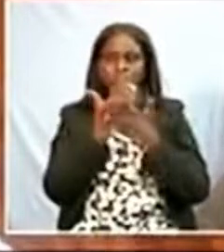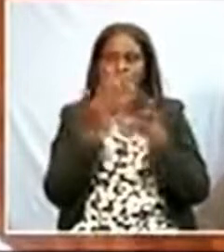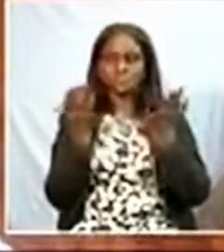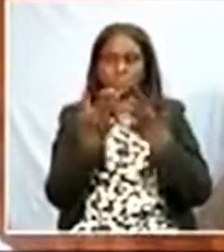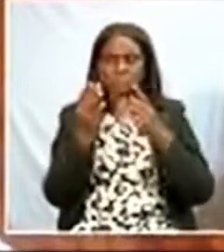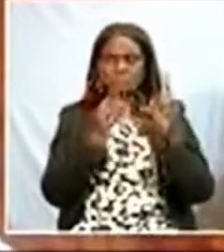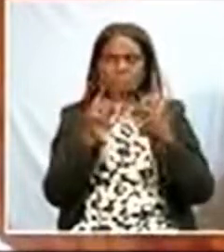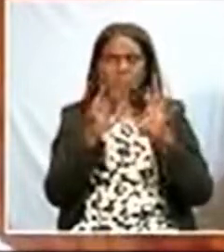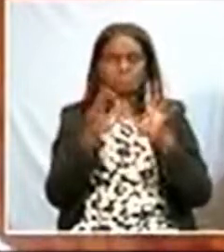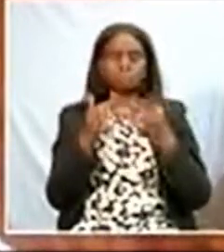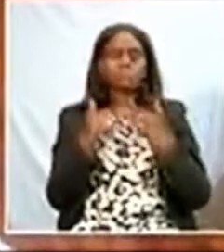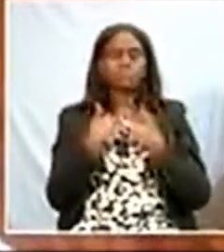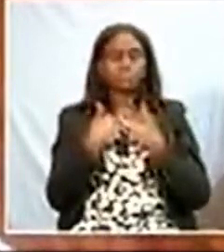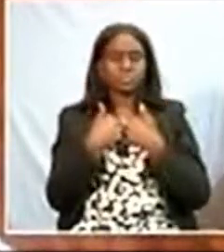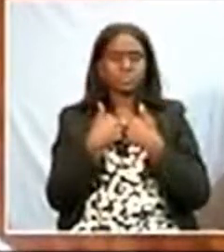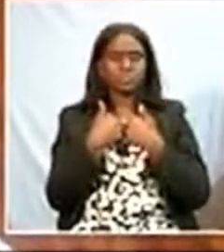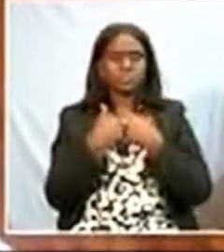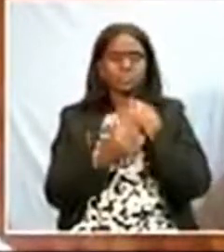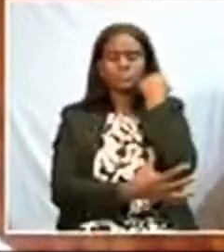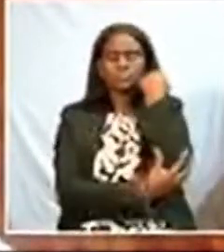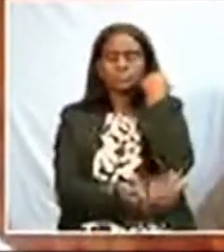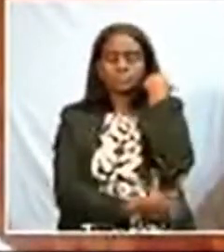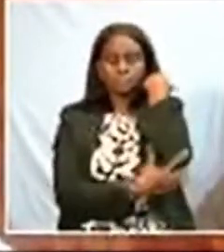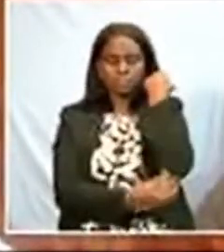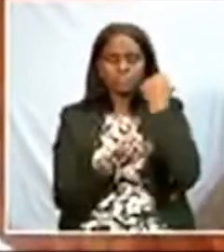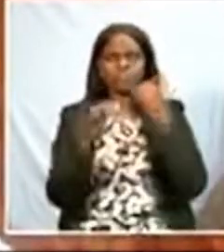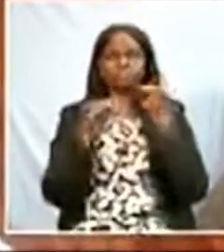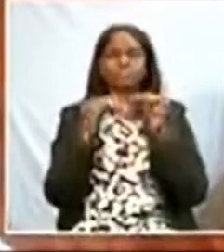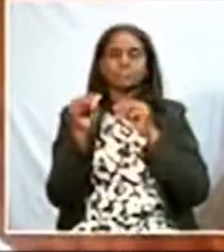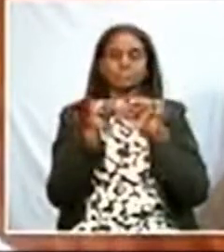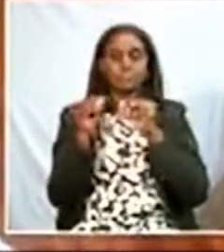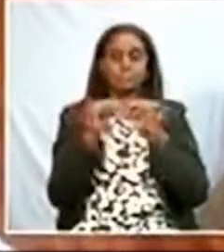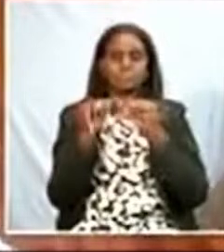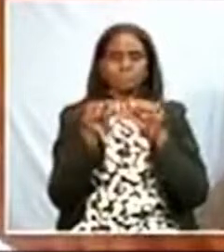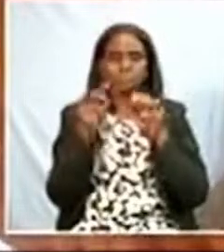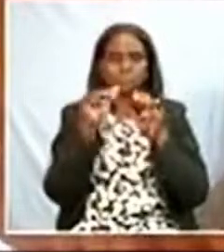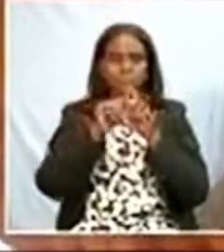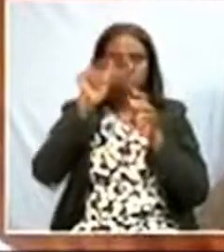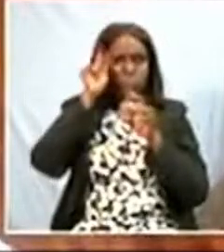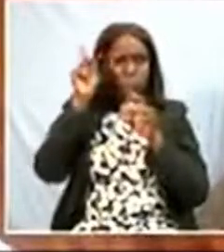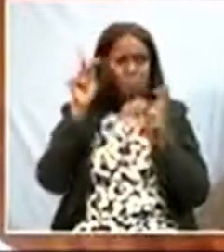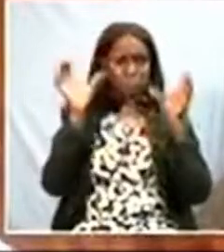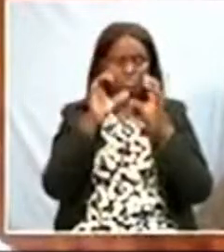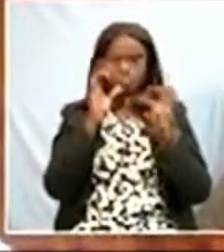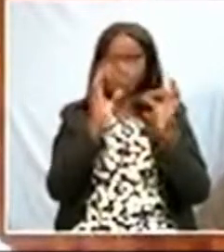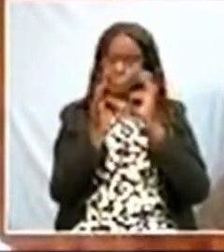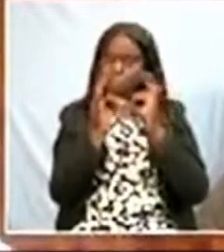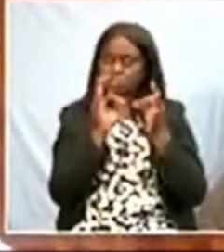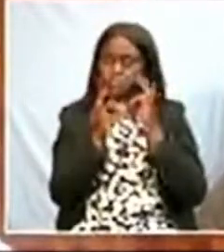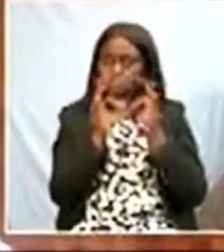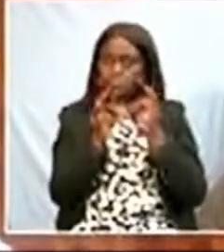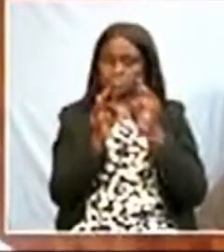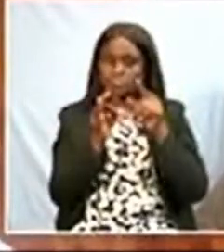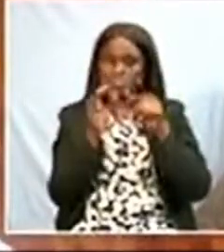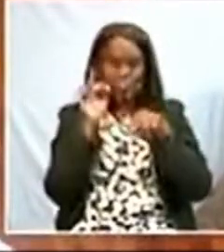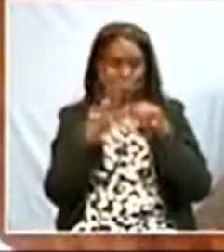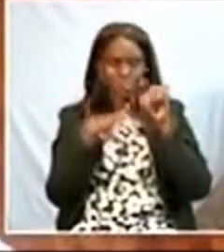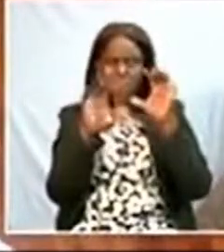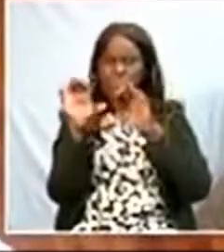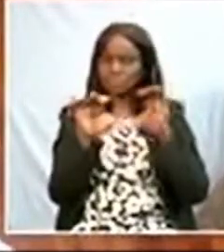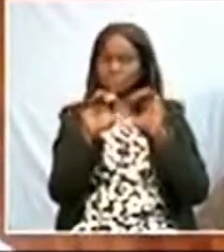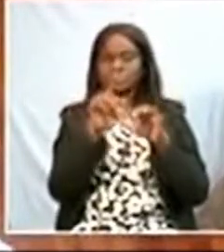is poor management at Kitwe Council. If you can't do